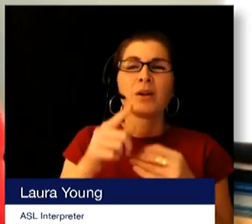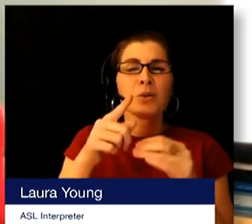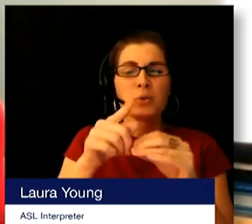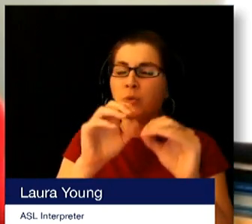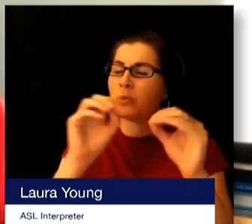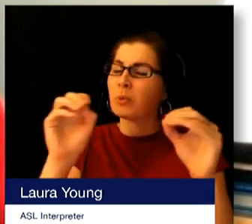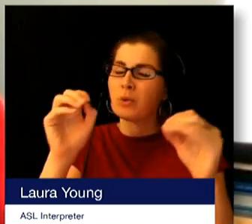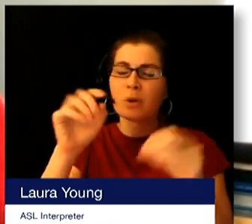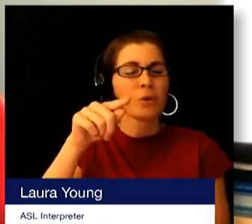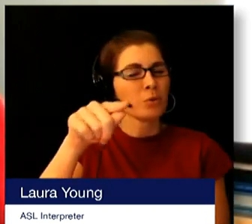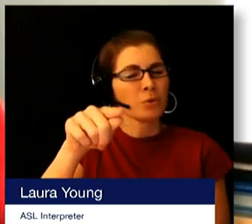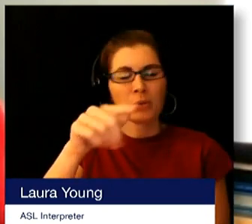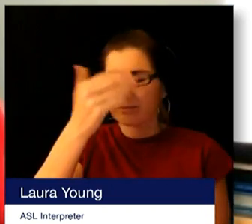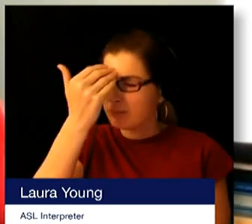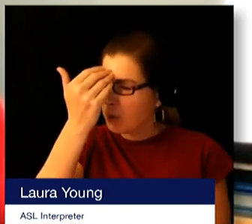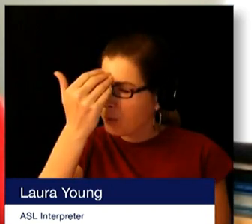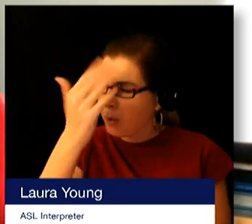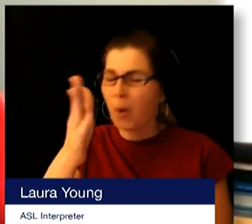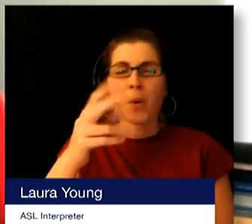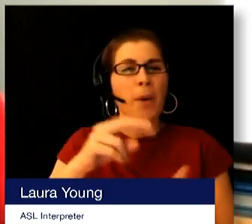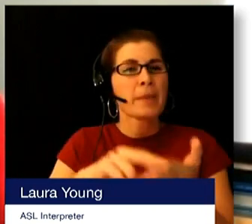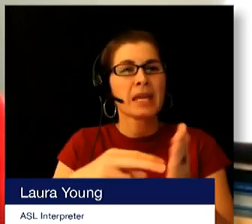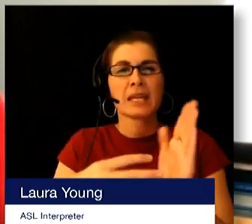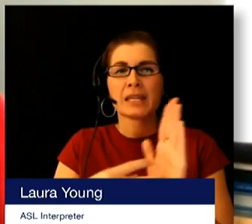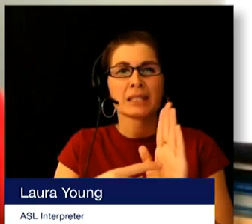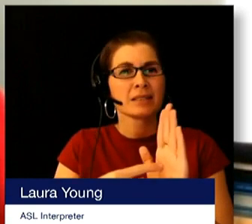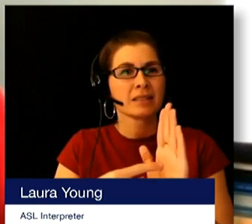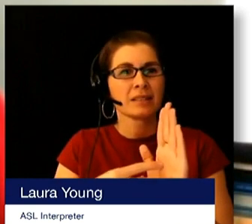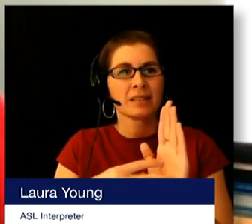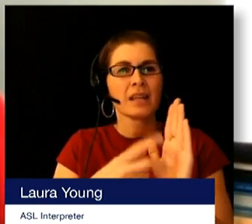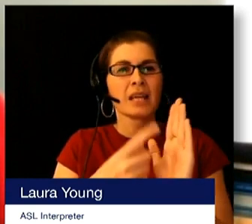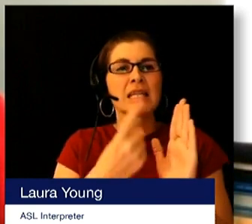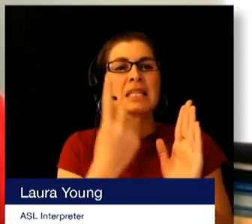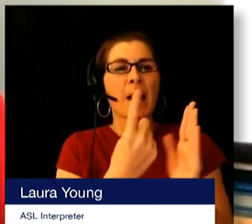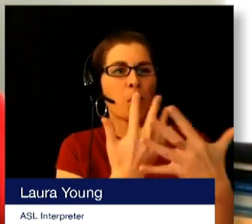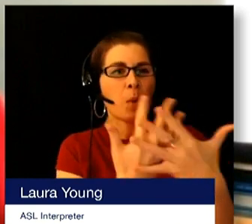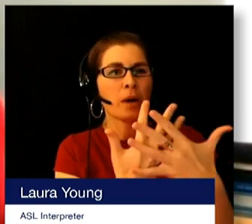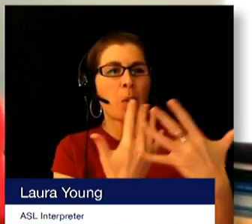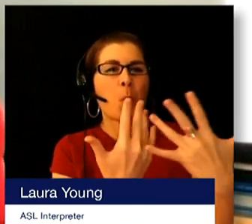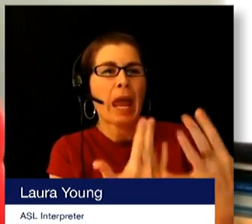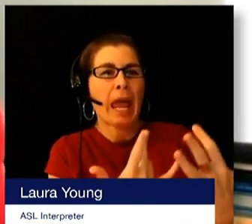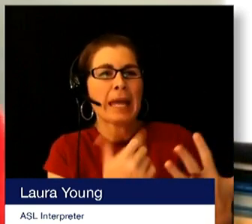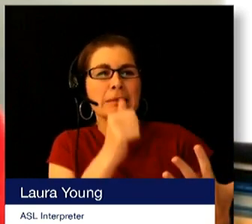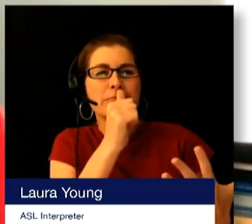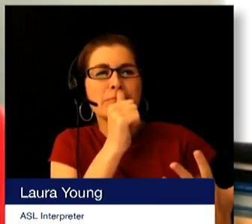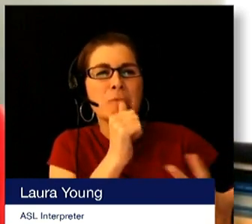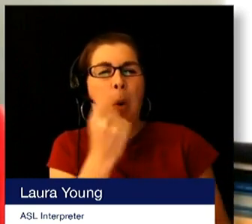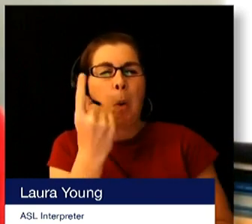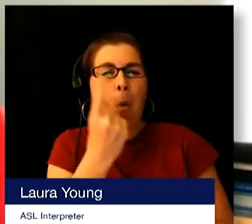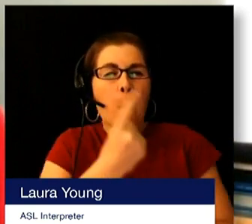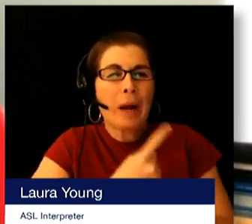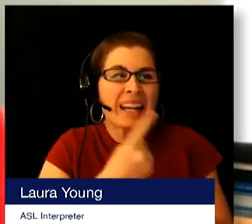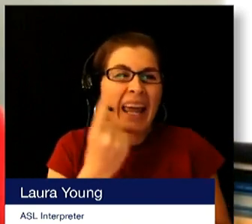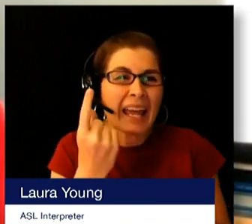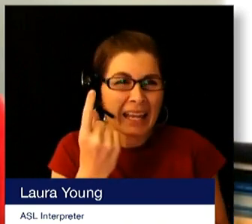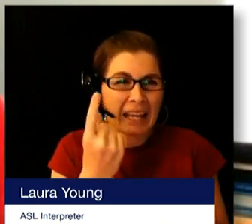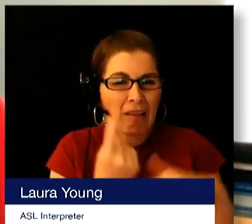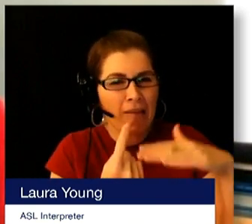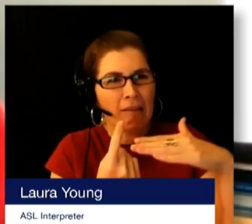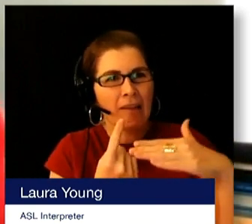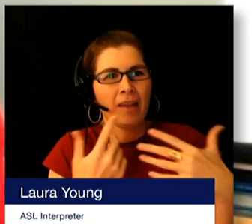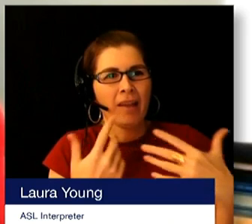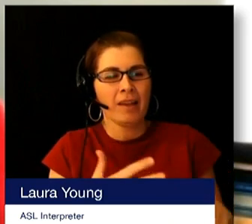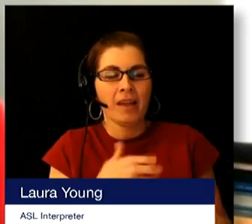no idea what it means for someone to wait just one more day. It's just not that one individual, it's